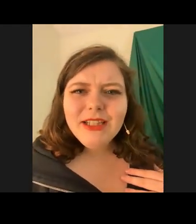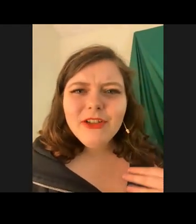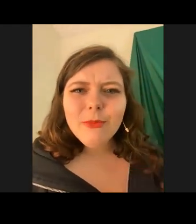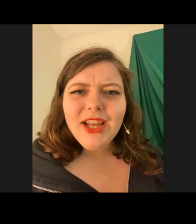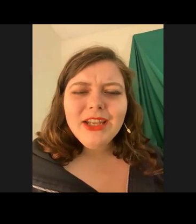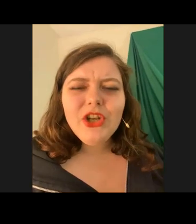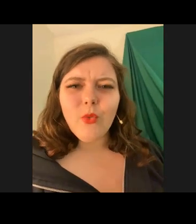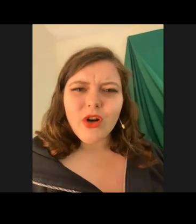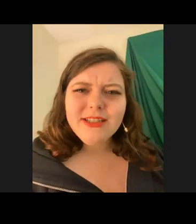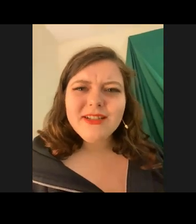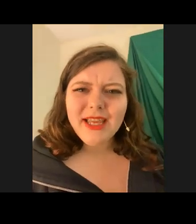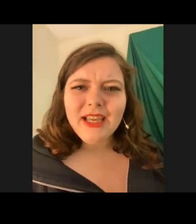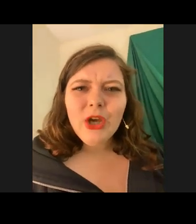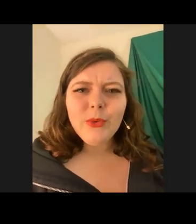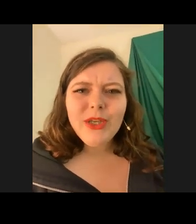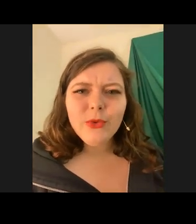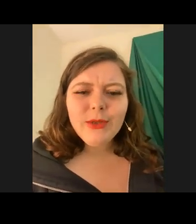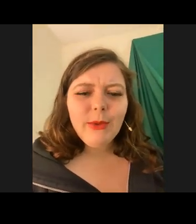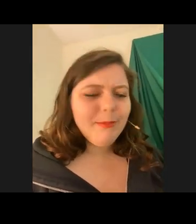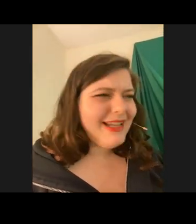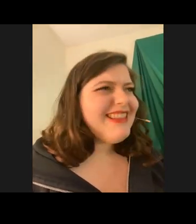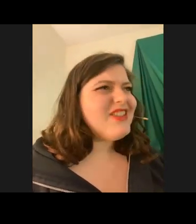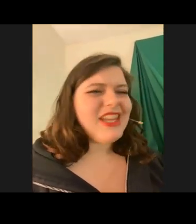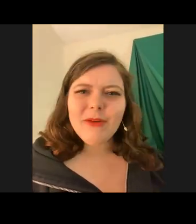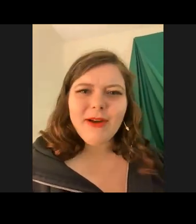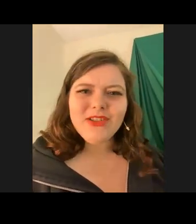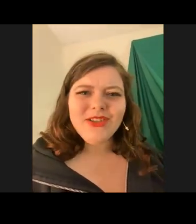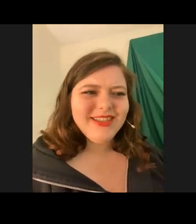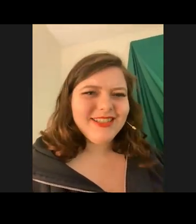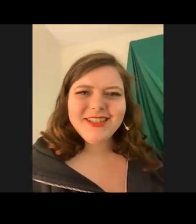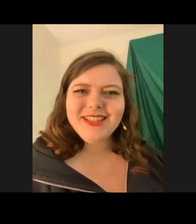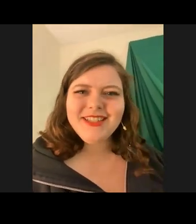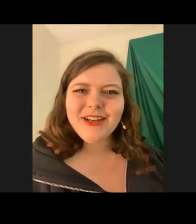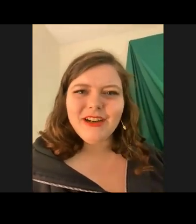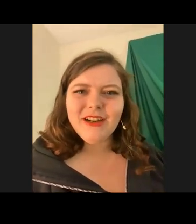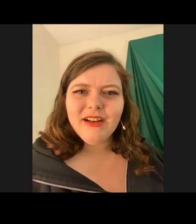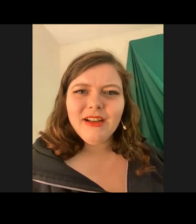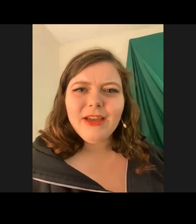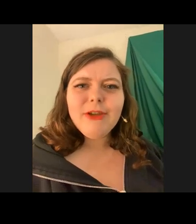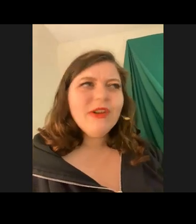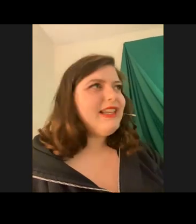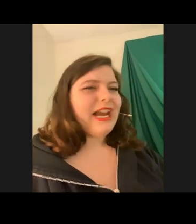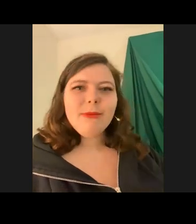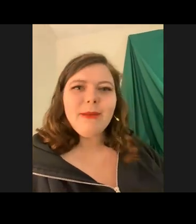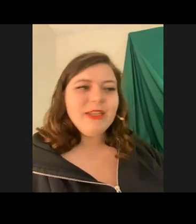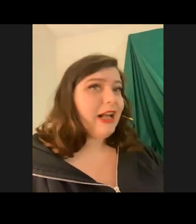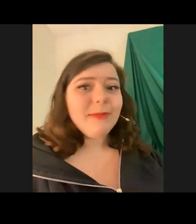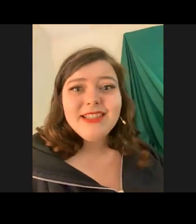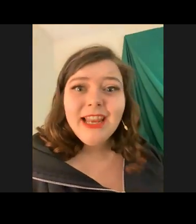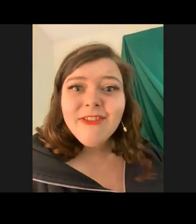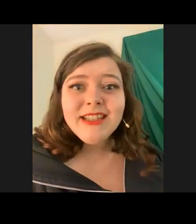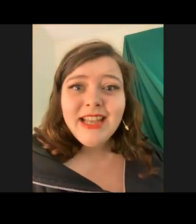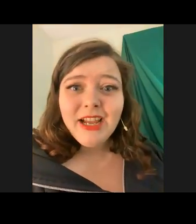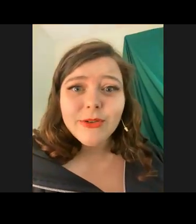can't believe you're breaking your word to me when we agreed we would beat these thieving monsters sister to sister. If you really cared about me, you'd help